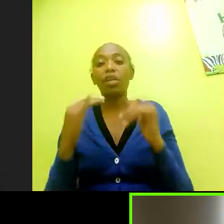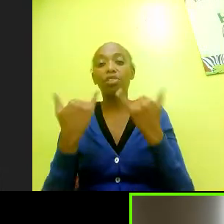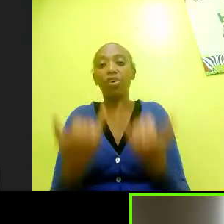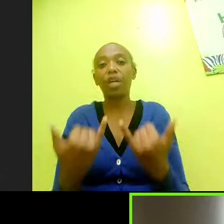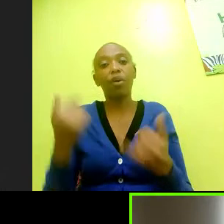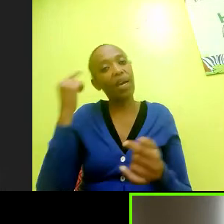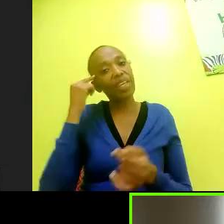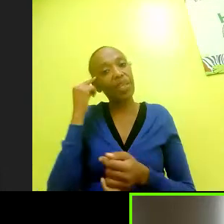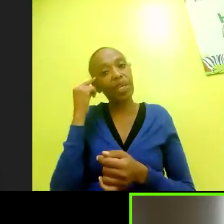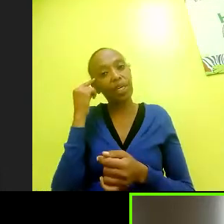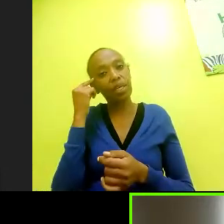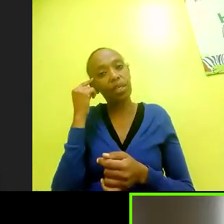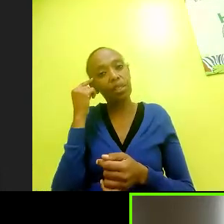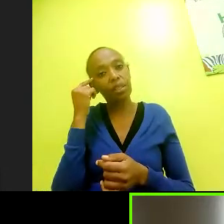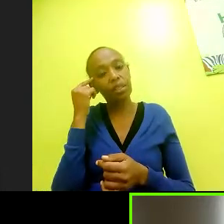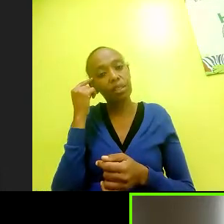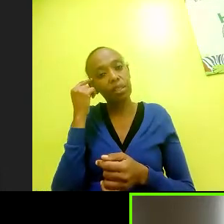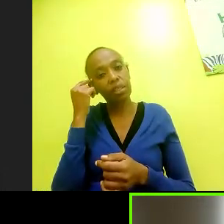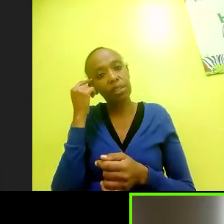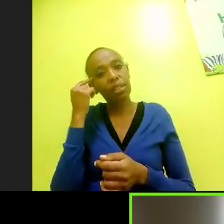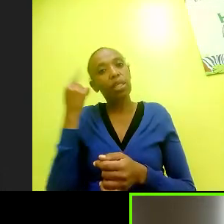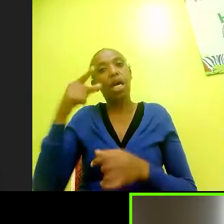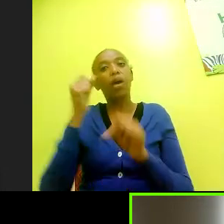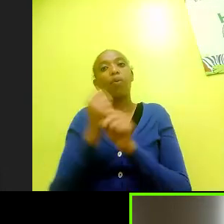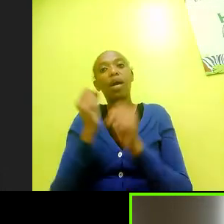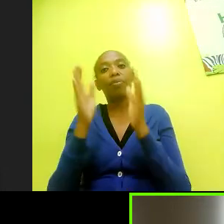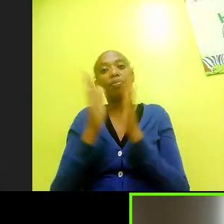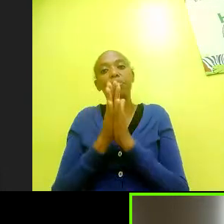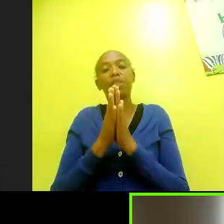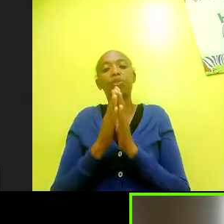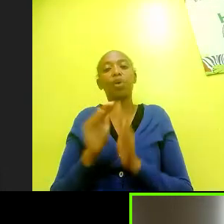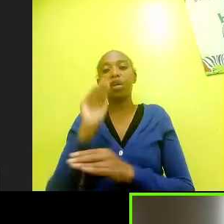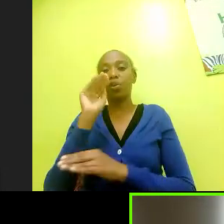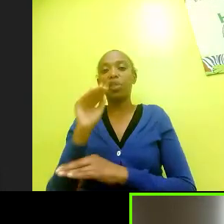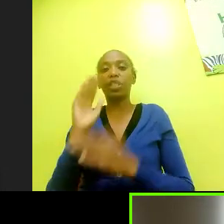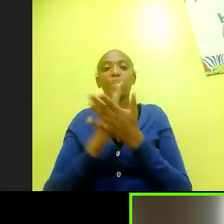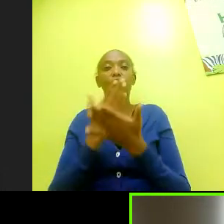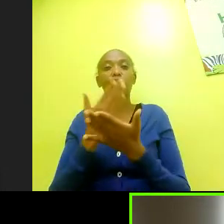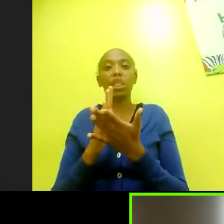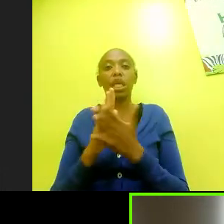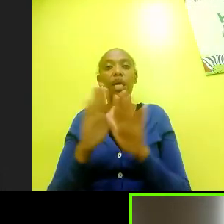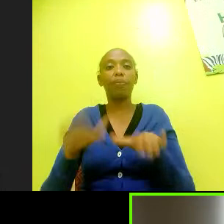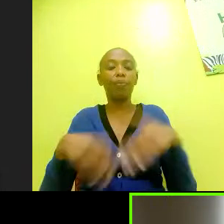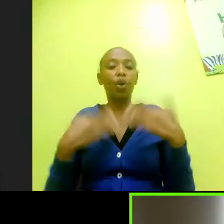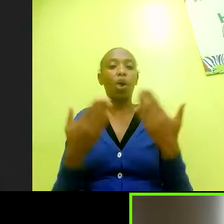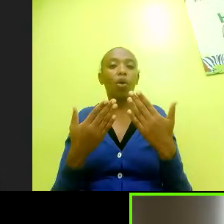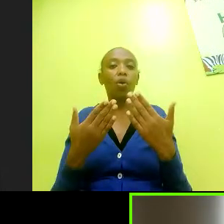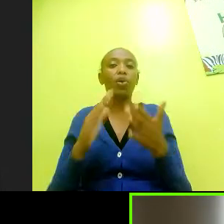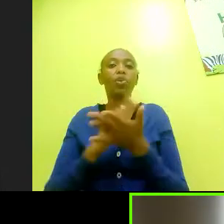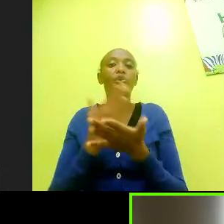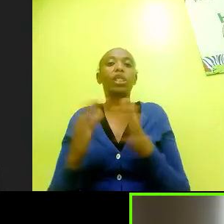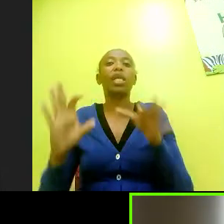think colleagues were requested to share or just to share the link